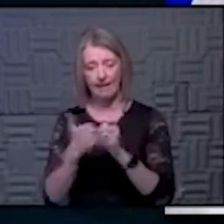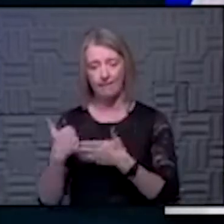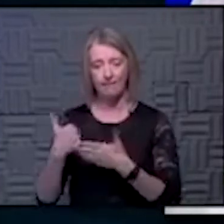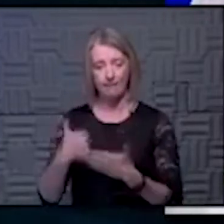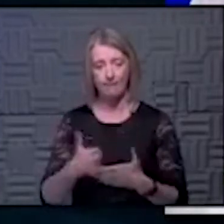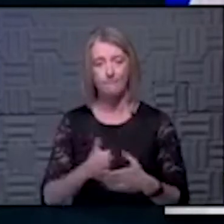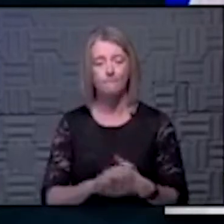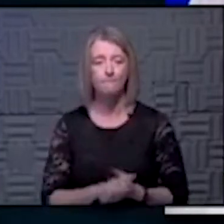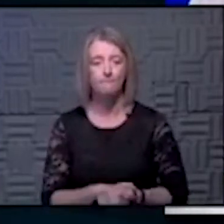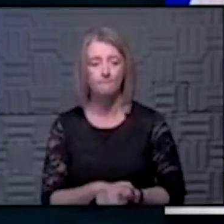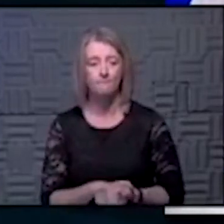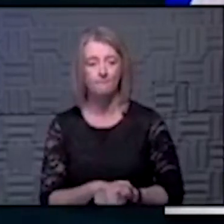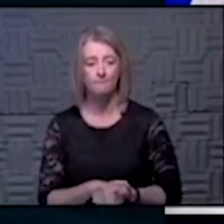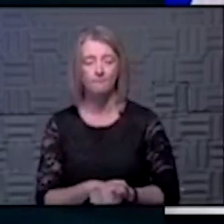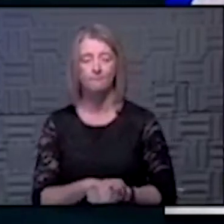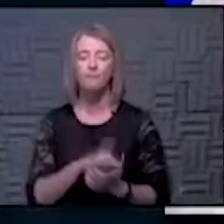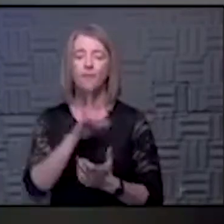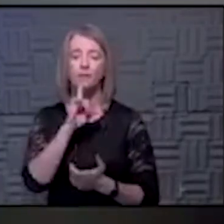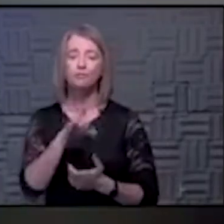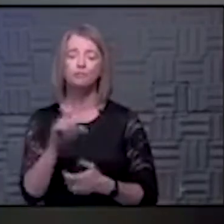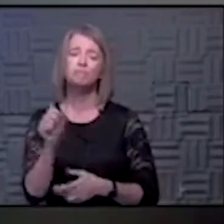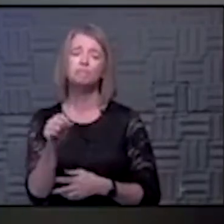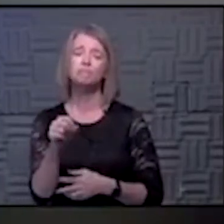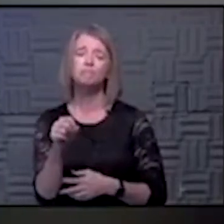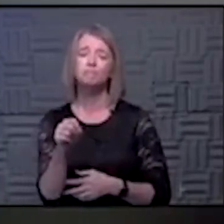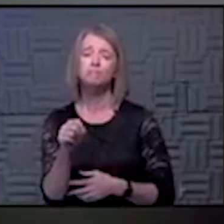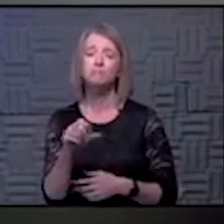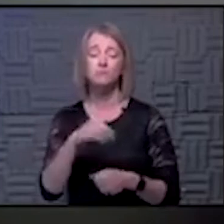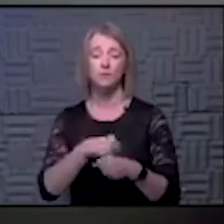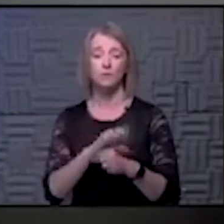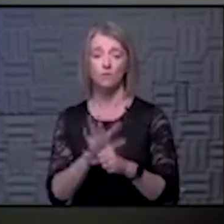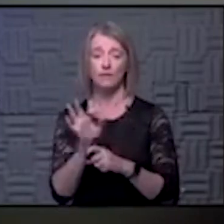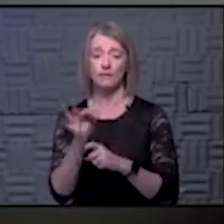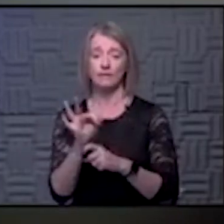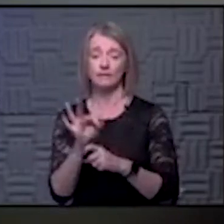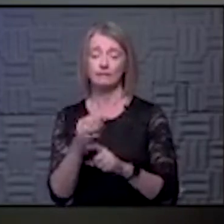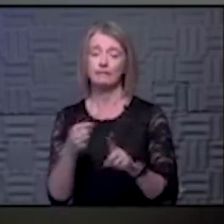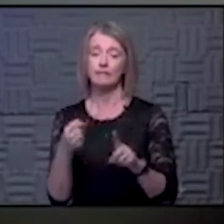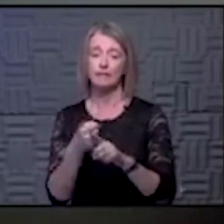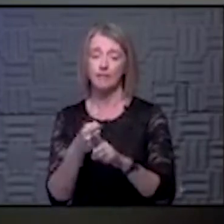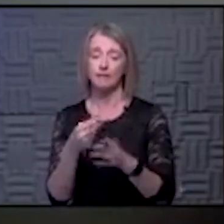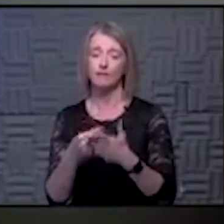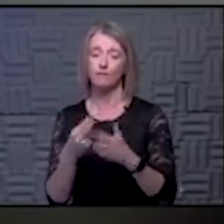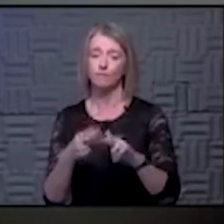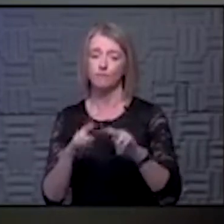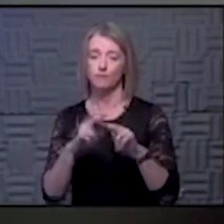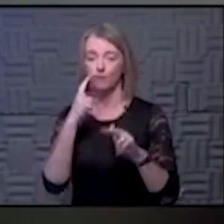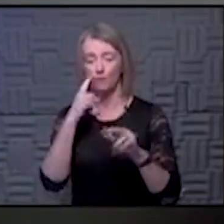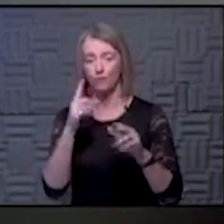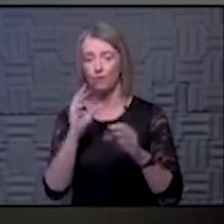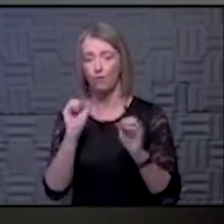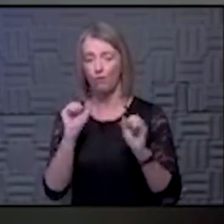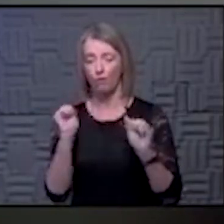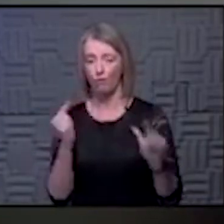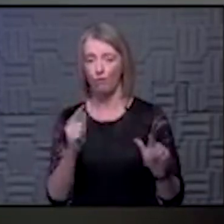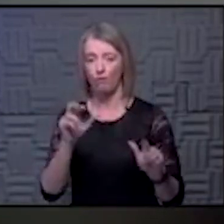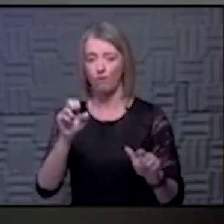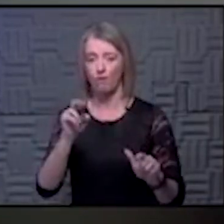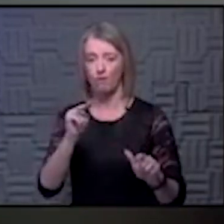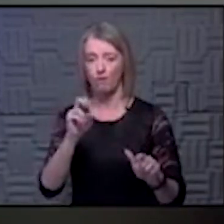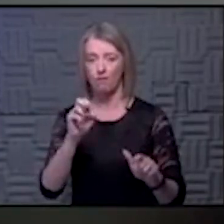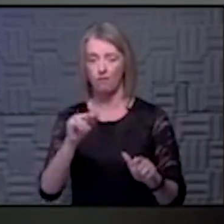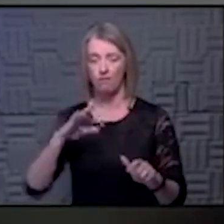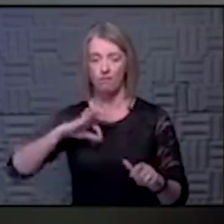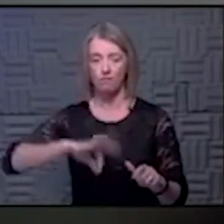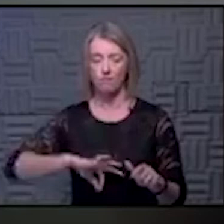help? Sure. Yeah. COVID-19 has definitely impacted fundraising for all nonprofits. You know, it's very